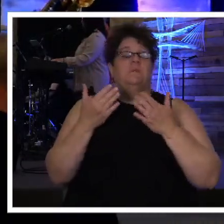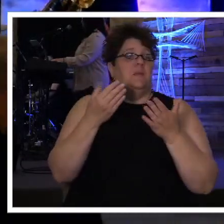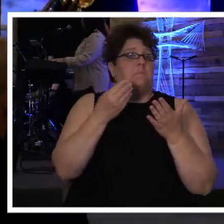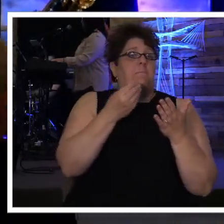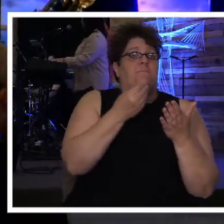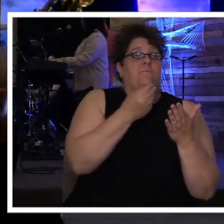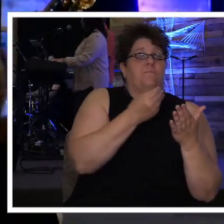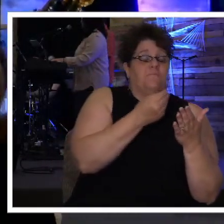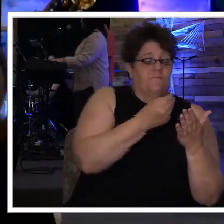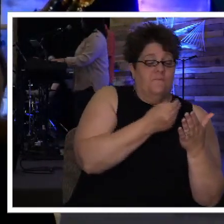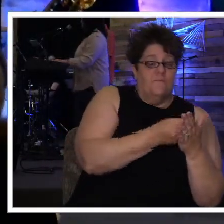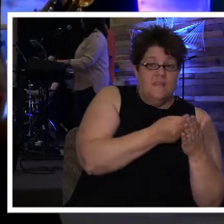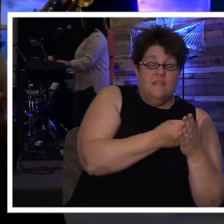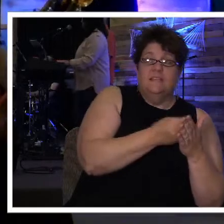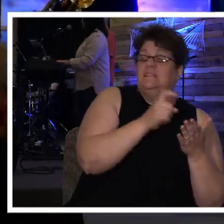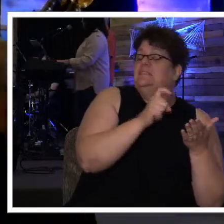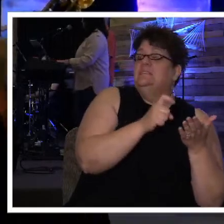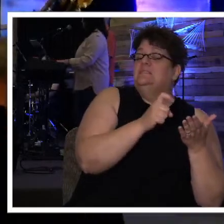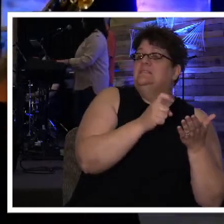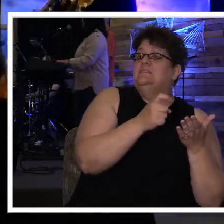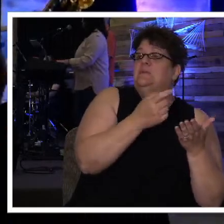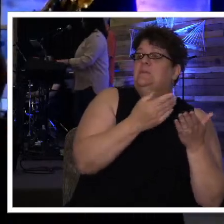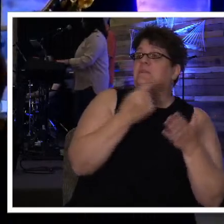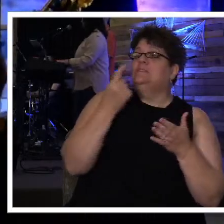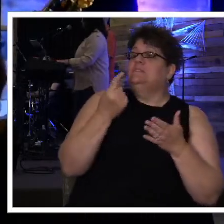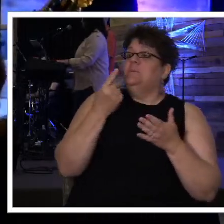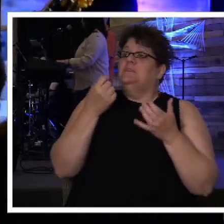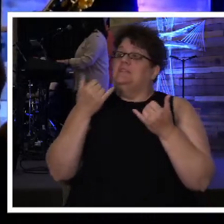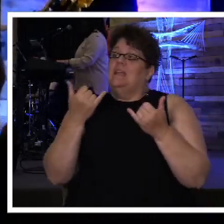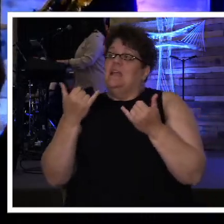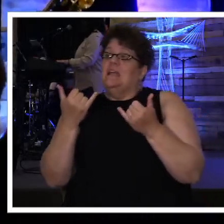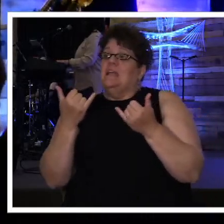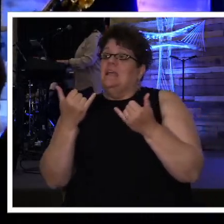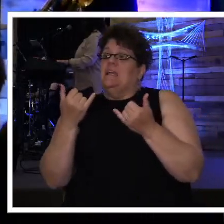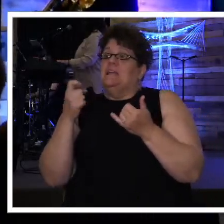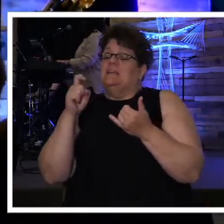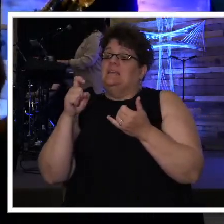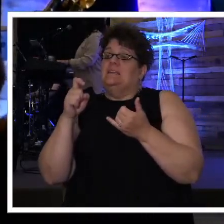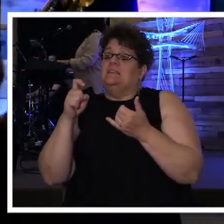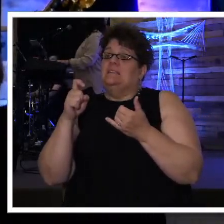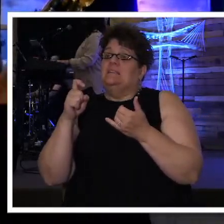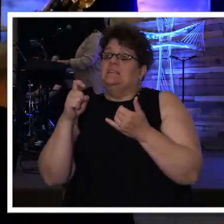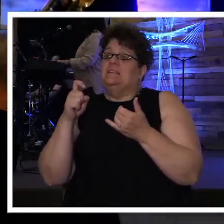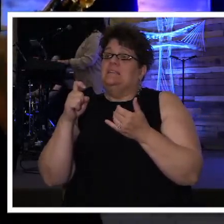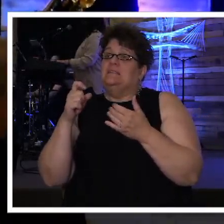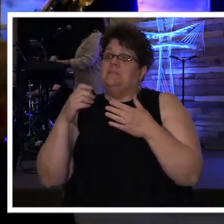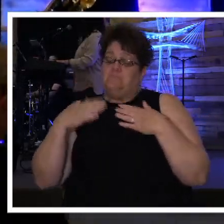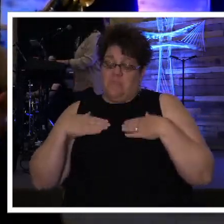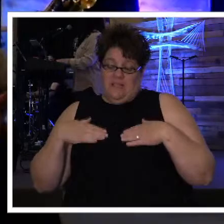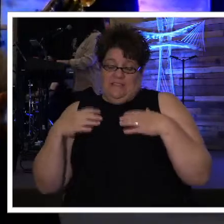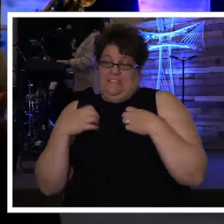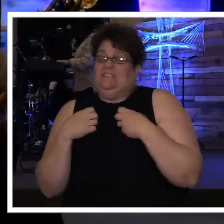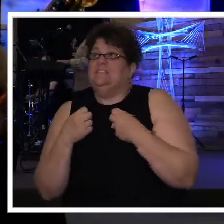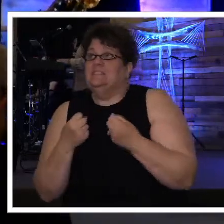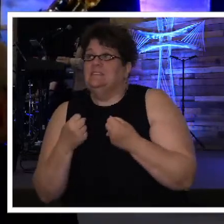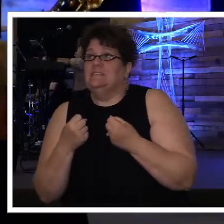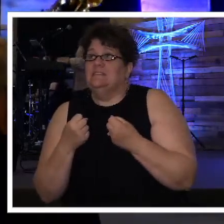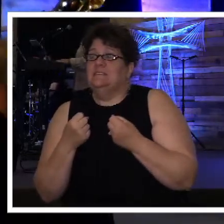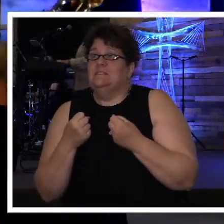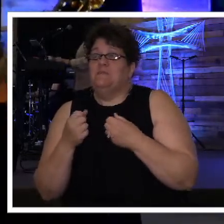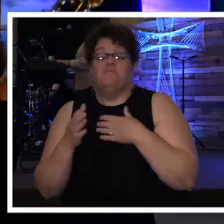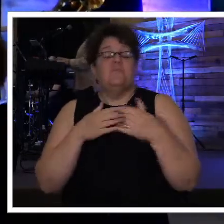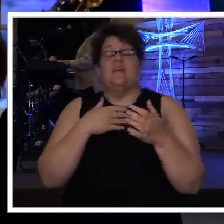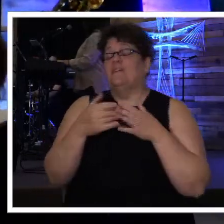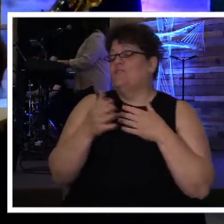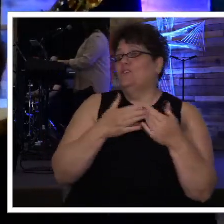miracle today, O God, maybe somebody today in this very room needs a touch in their very body, Lord. Whatever it is, I'm so thankful